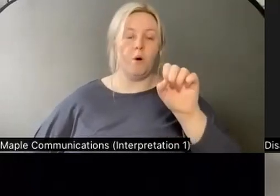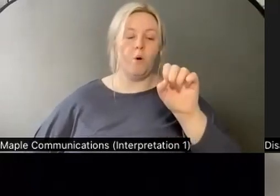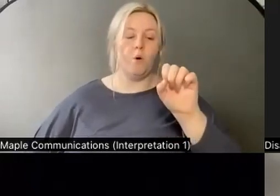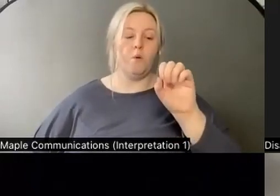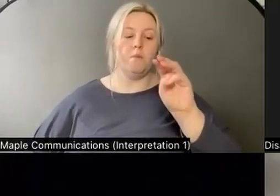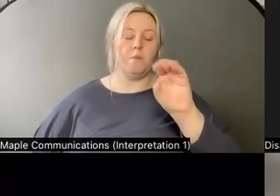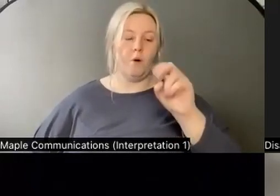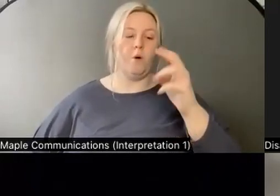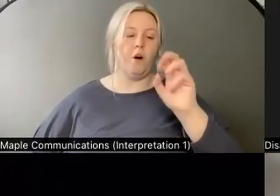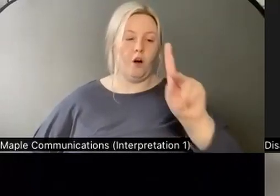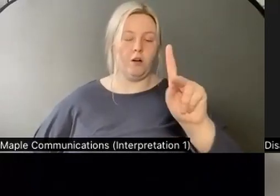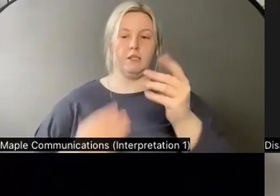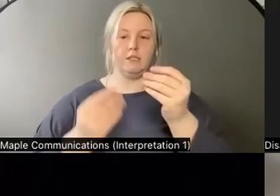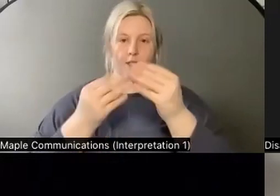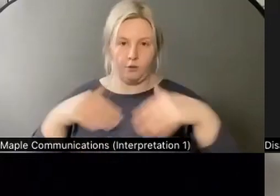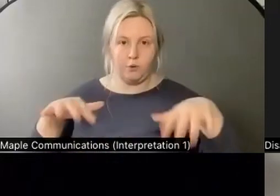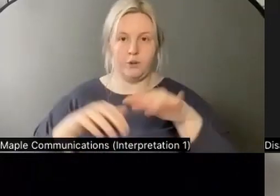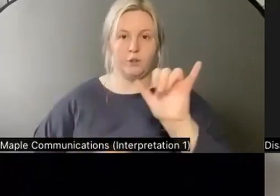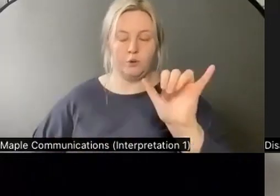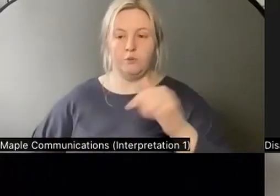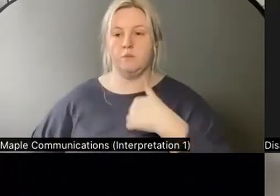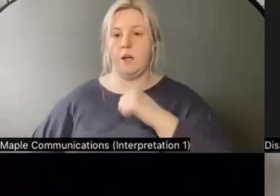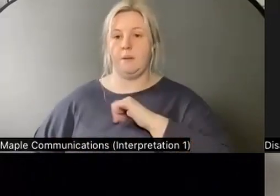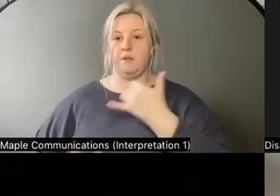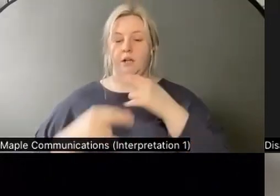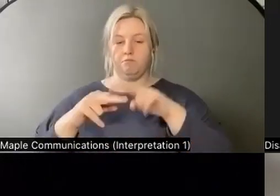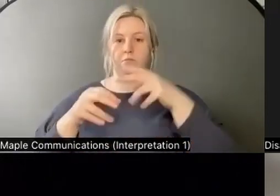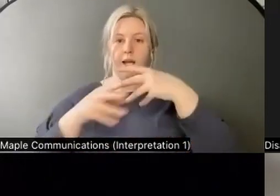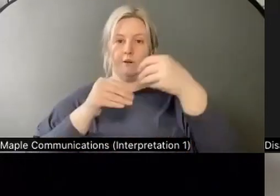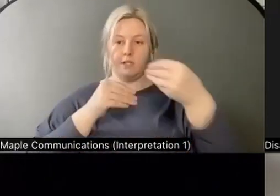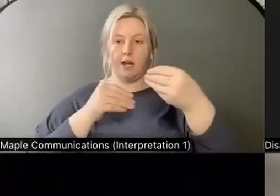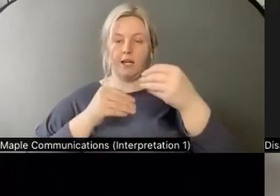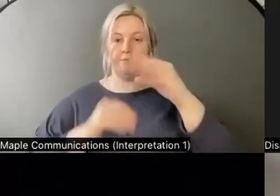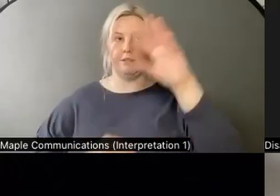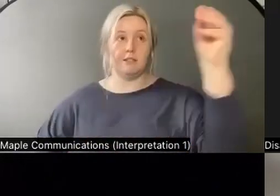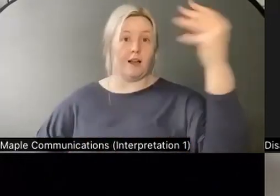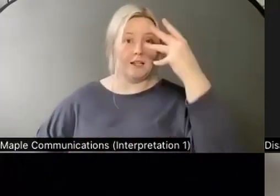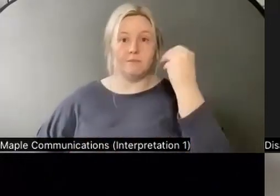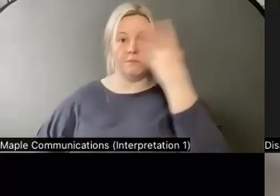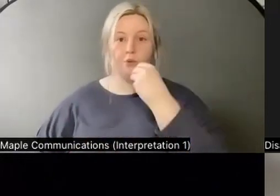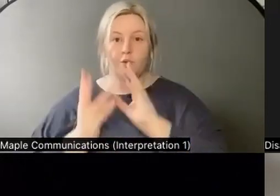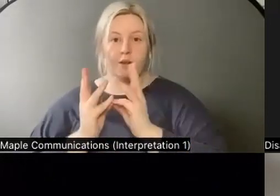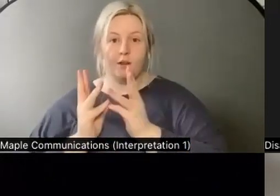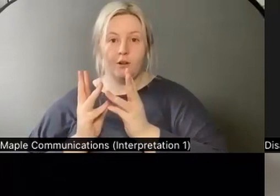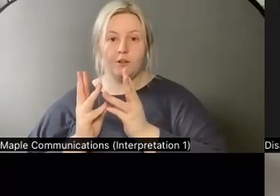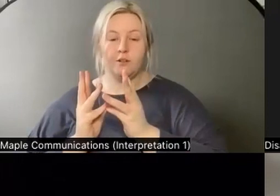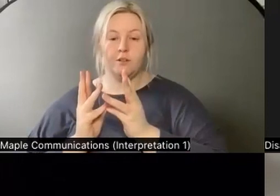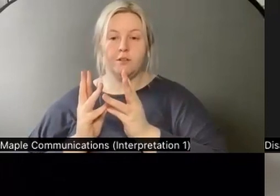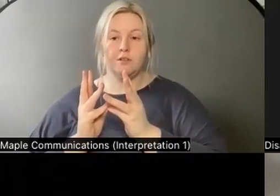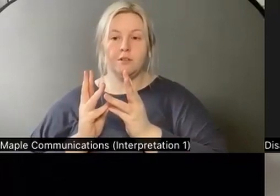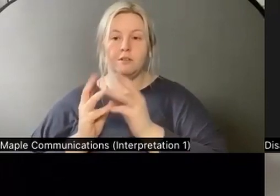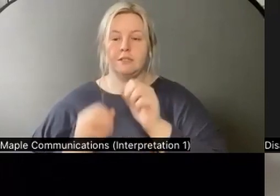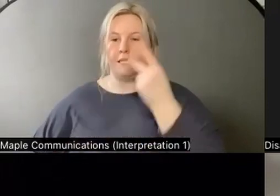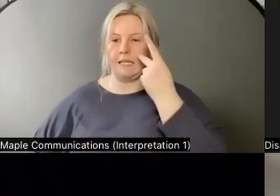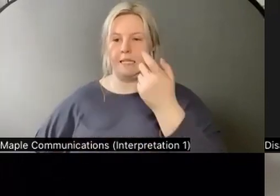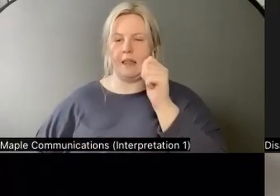I'm sitting on my balcony right now. It's a sunny day and there's a little bit of shadow on my